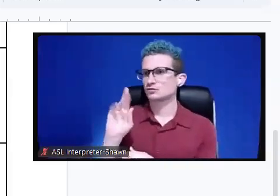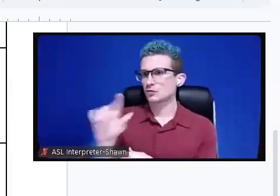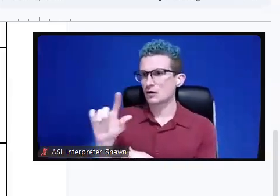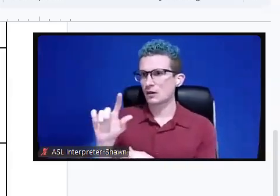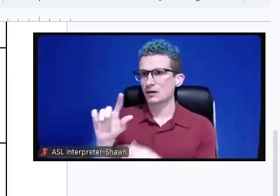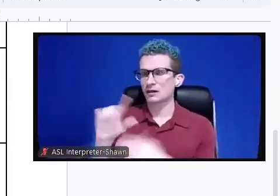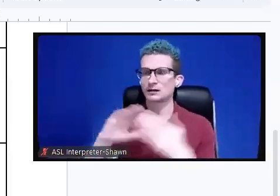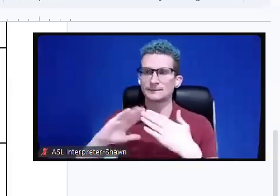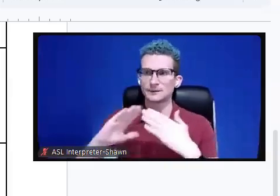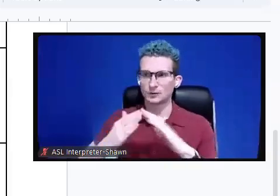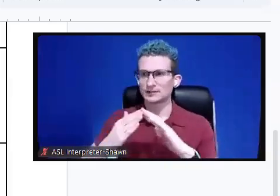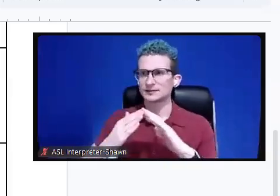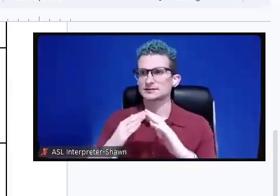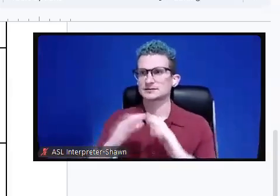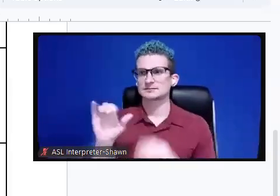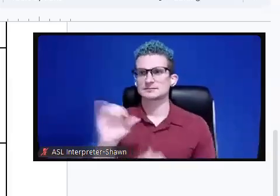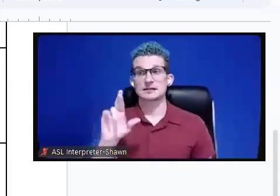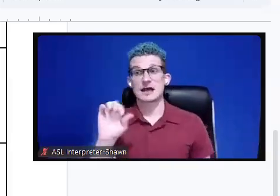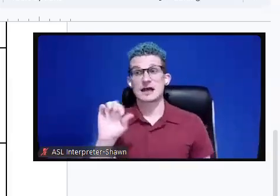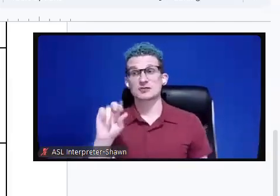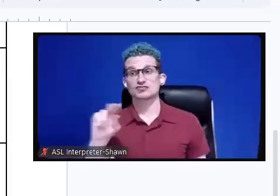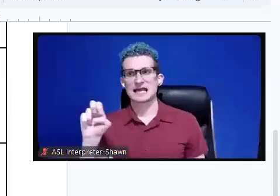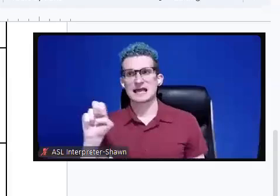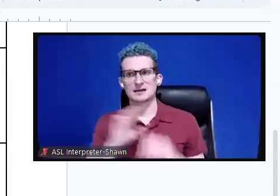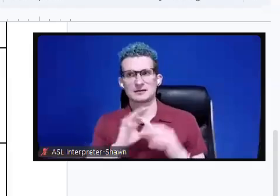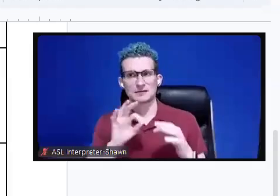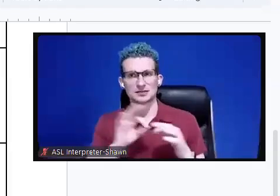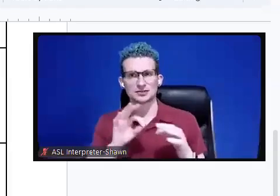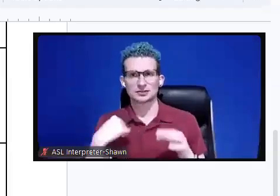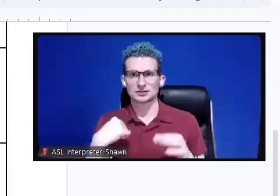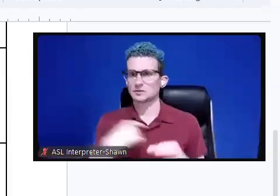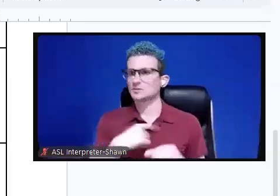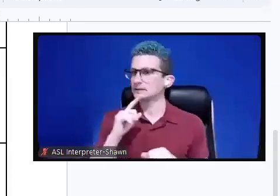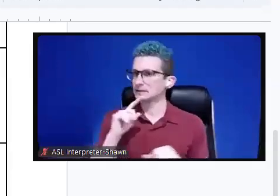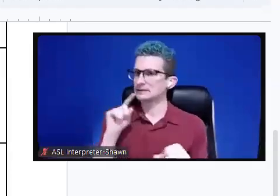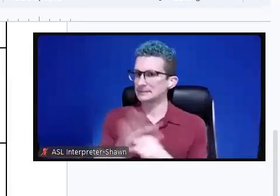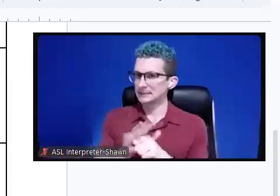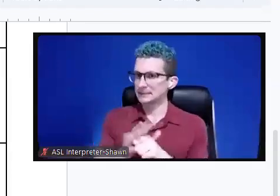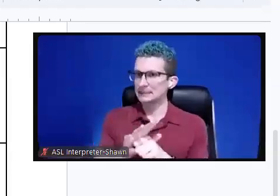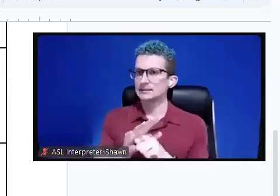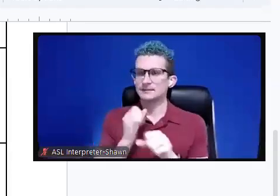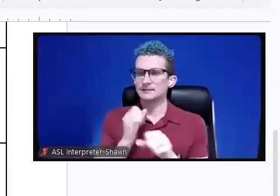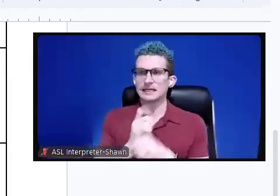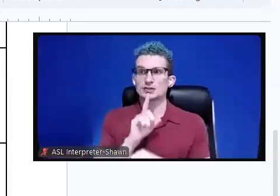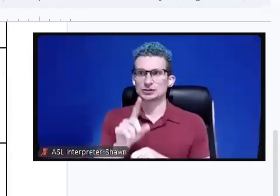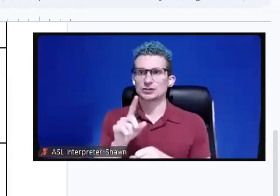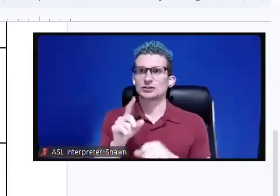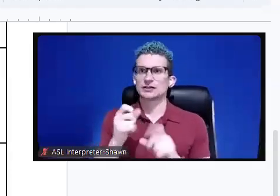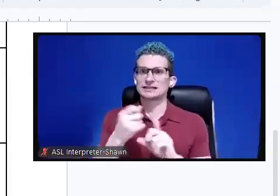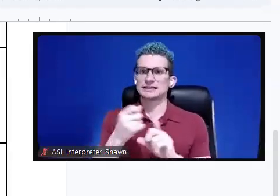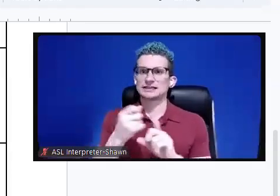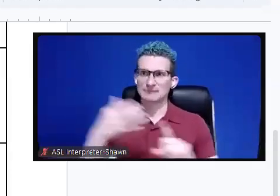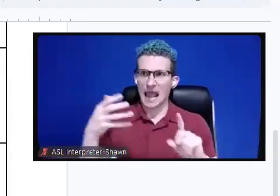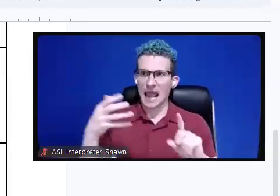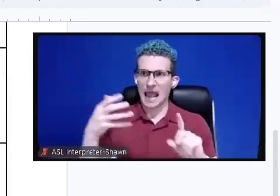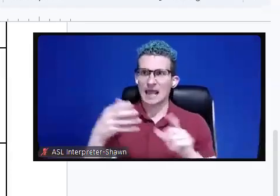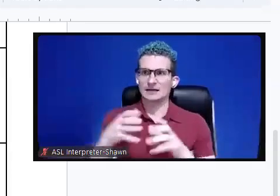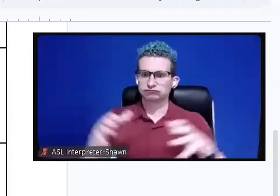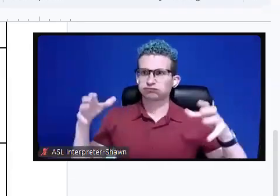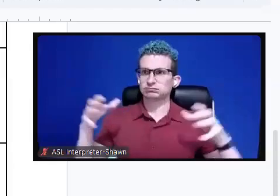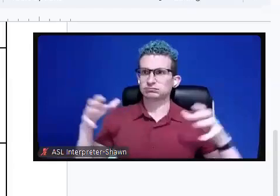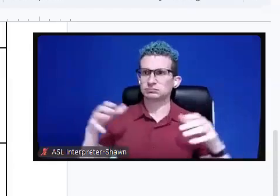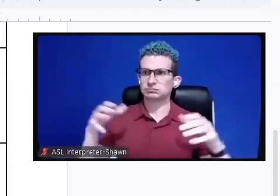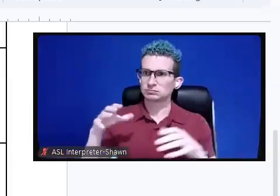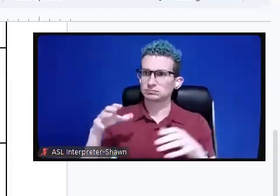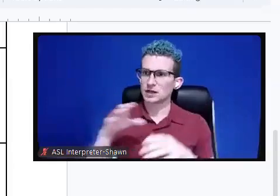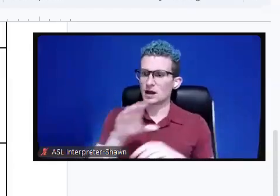Renee. We really have that commitment to ensuring that we're expanding all throughout Colorado, our engagement. Well,